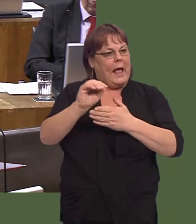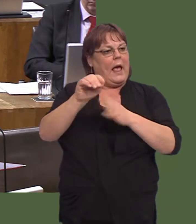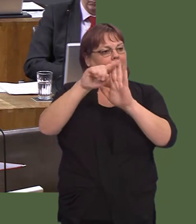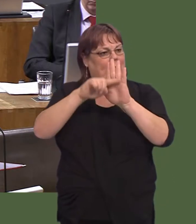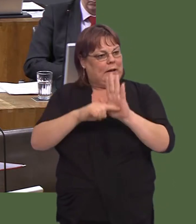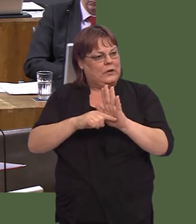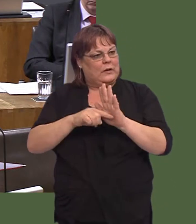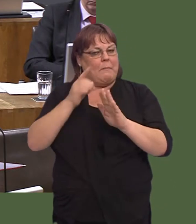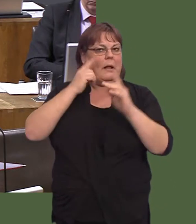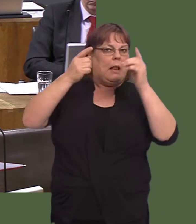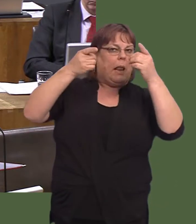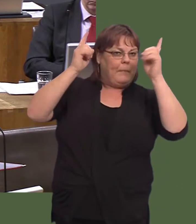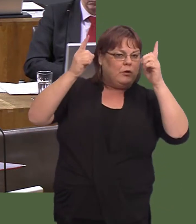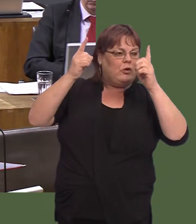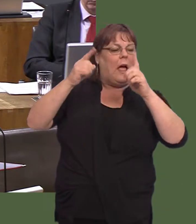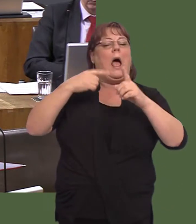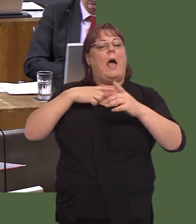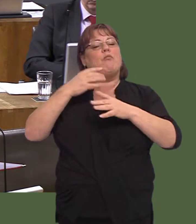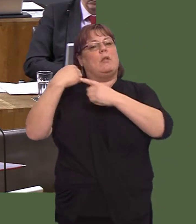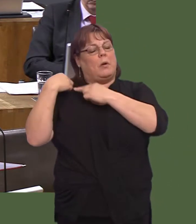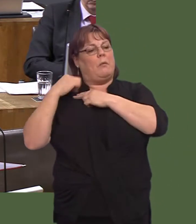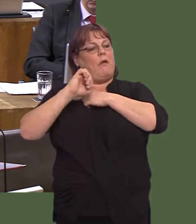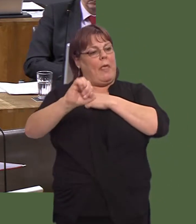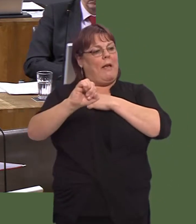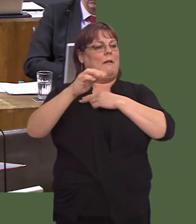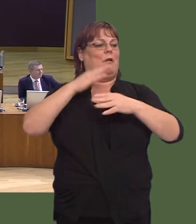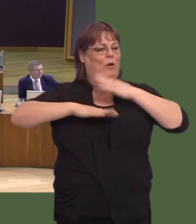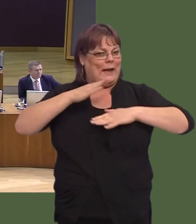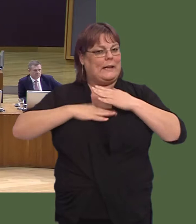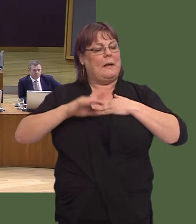that's the responsibility of somebody else. Conduct, yes, I am responsible for the conduct of special advisers.